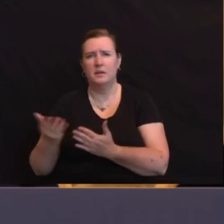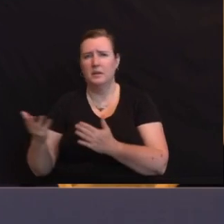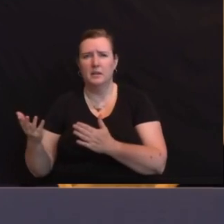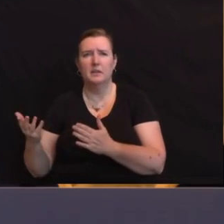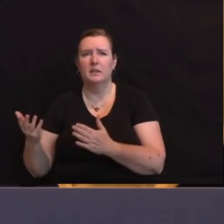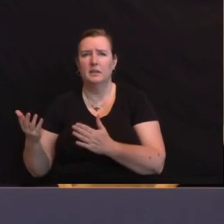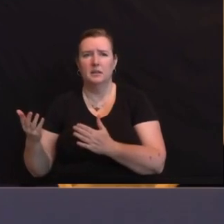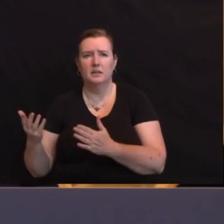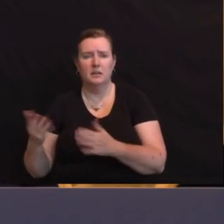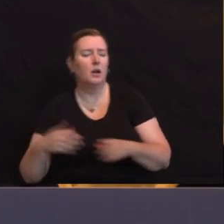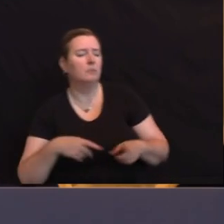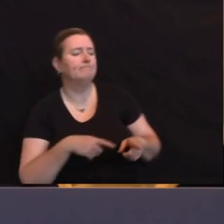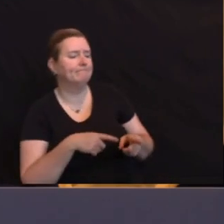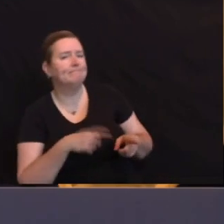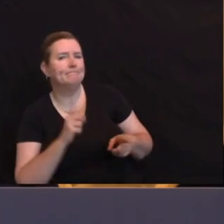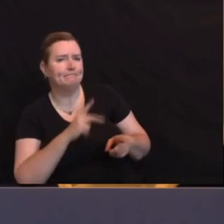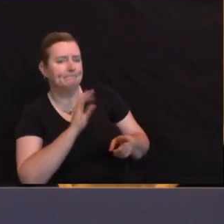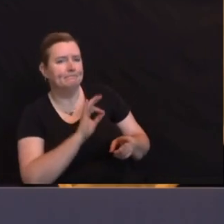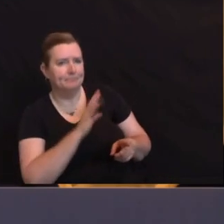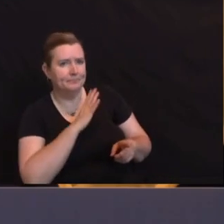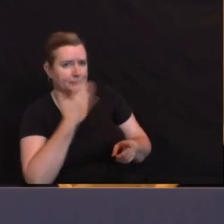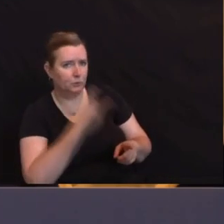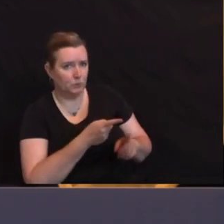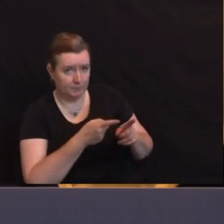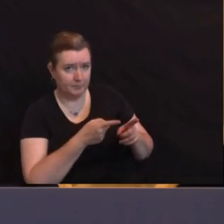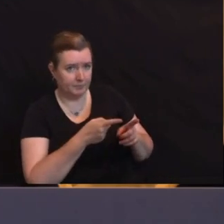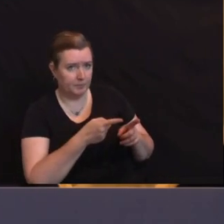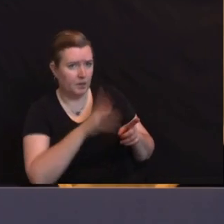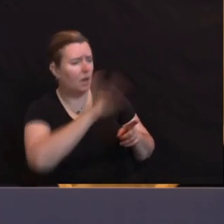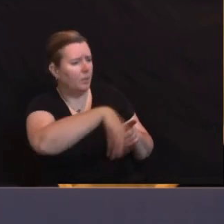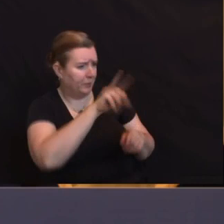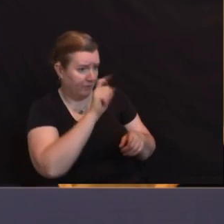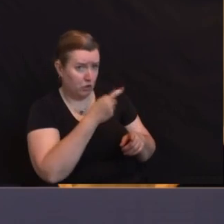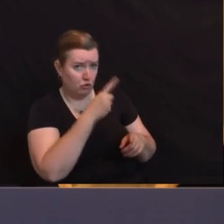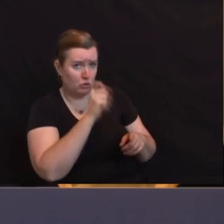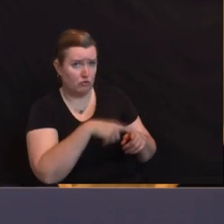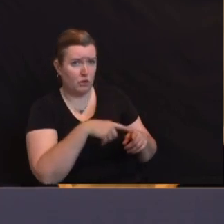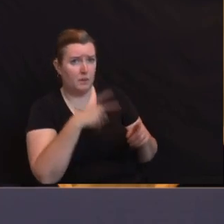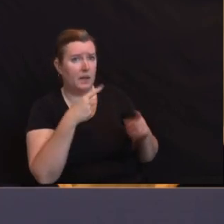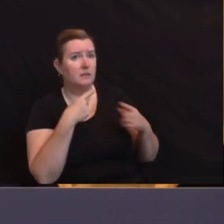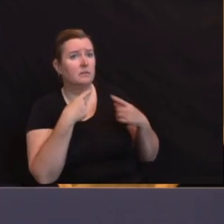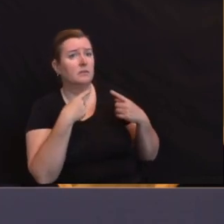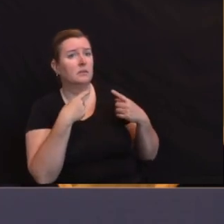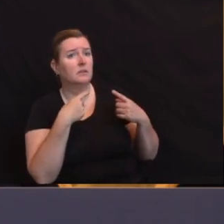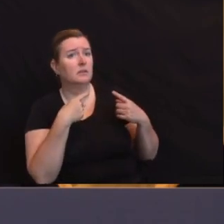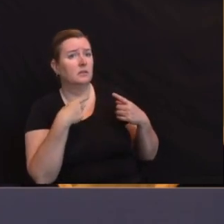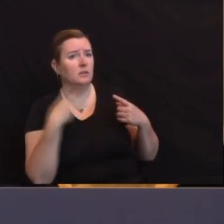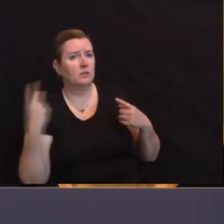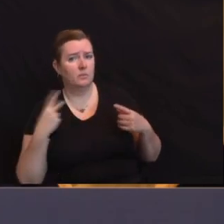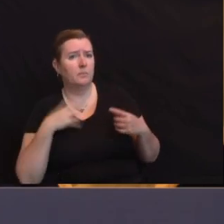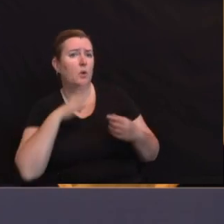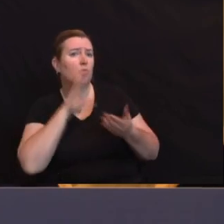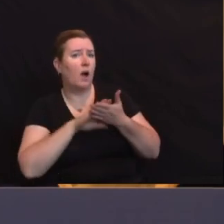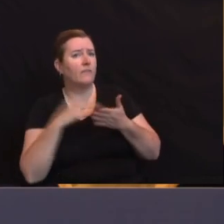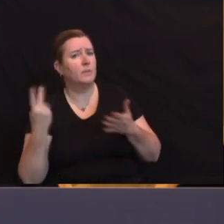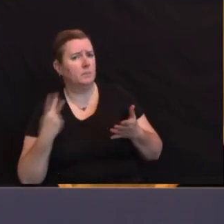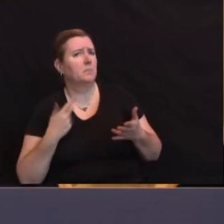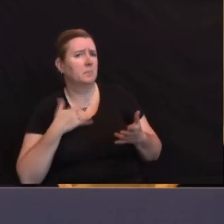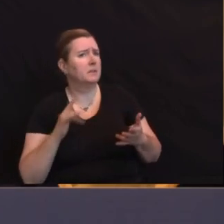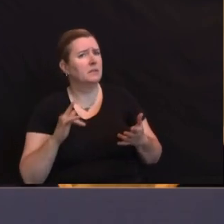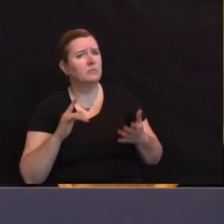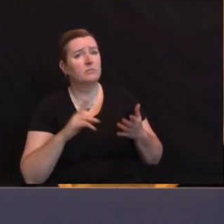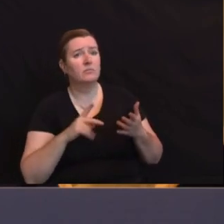Mike. So on the first, I saw the same announcement. My wife and I, usually twice a year, will